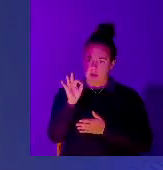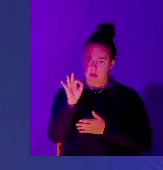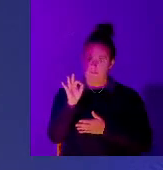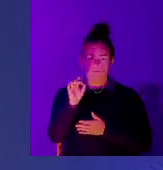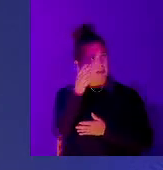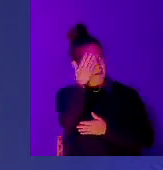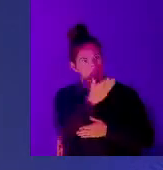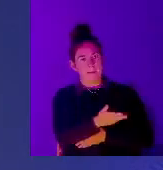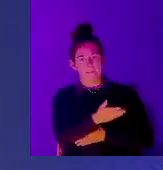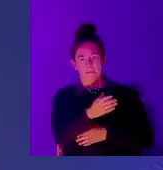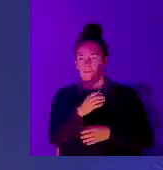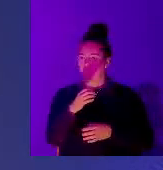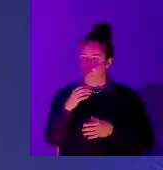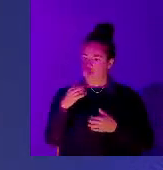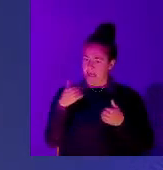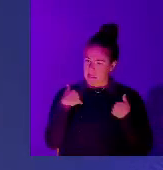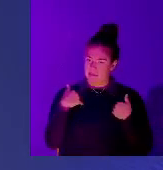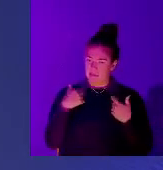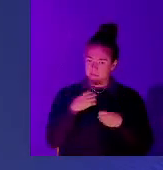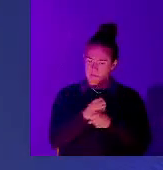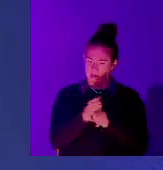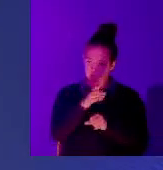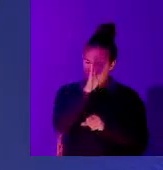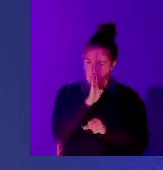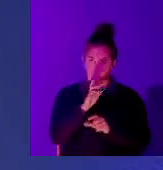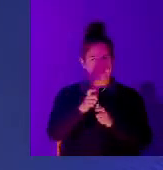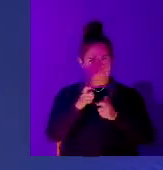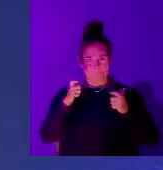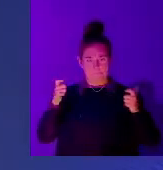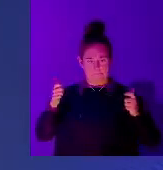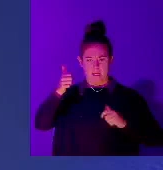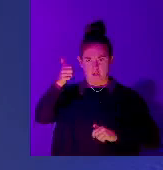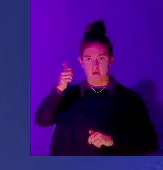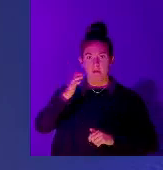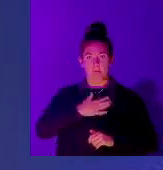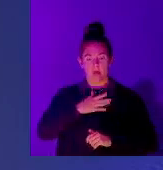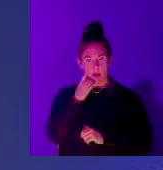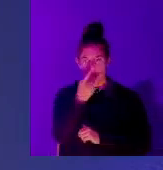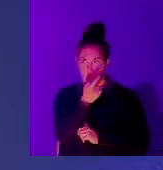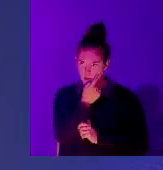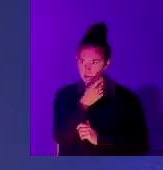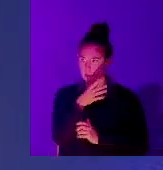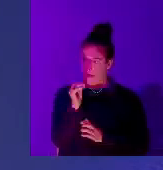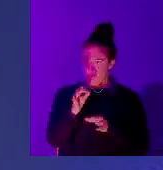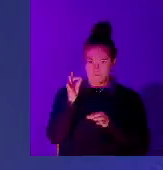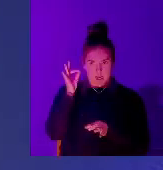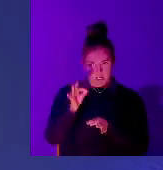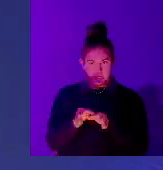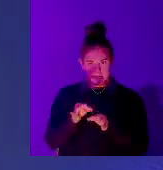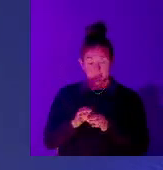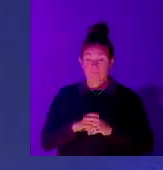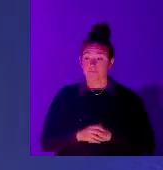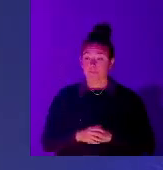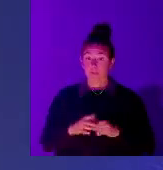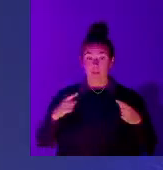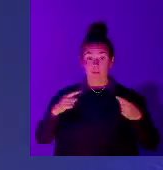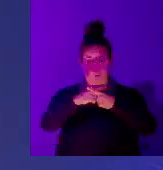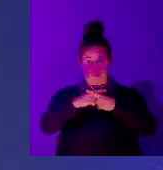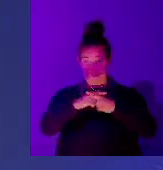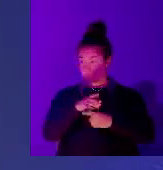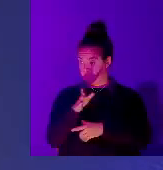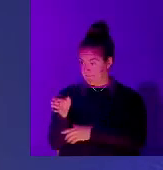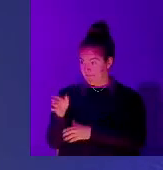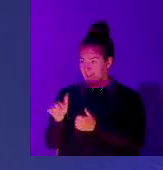spiritual eyes of faith? Conversely, anything which veils my view of God's glory, which makes